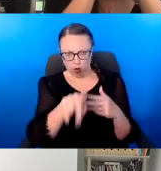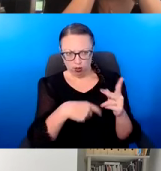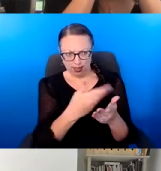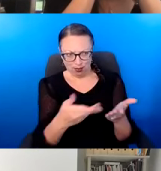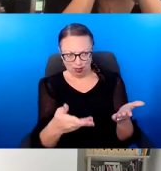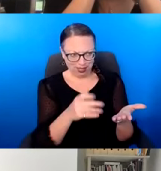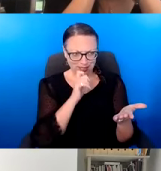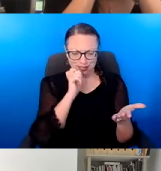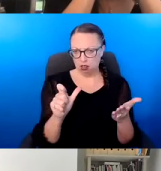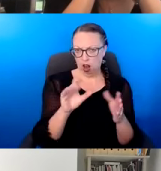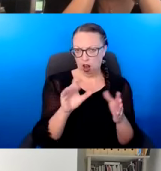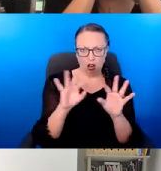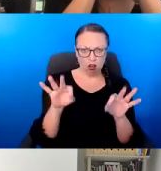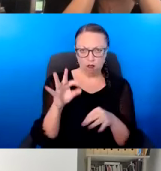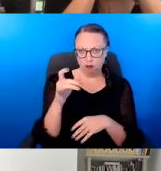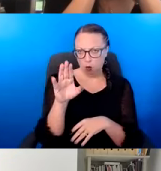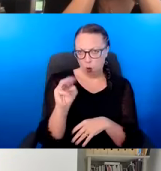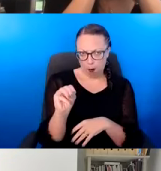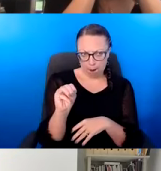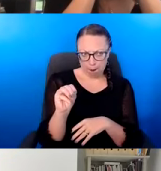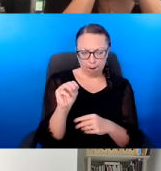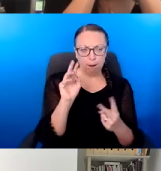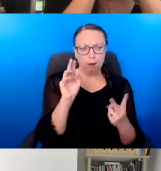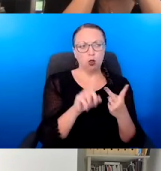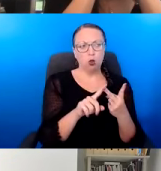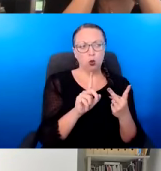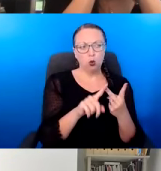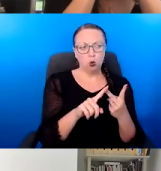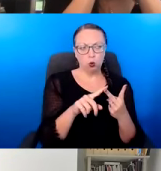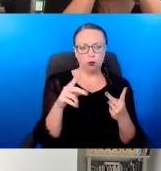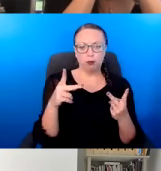form. Point 2, properties are